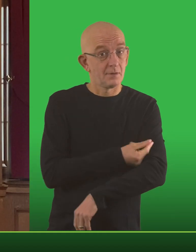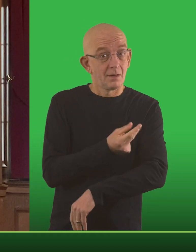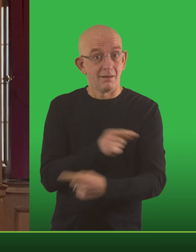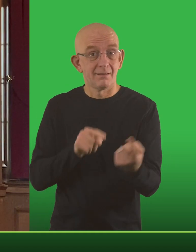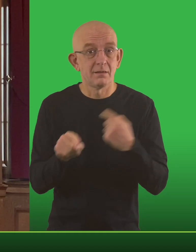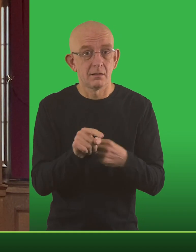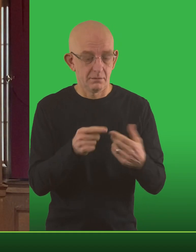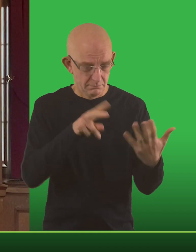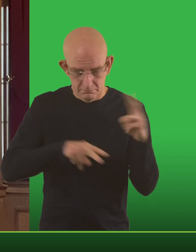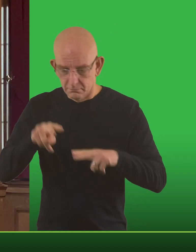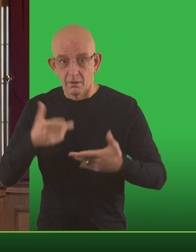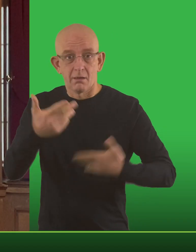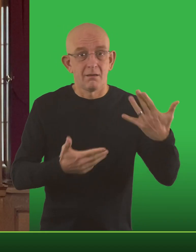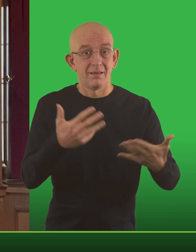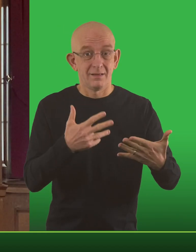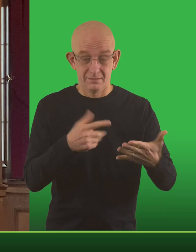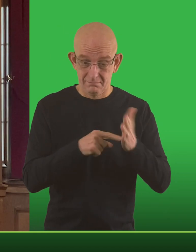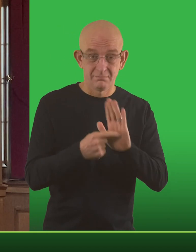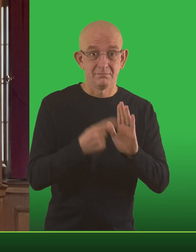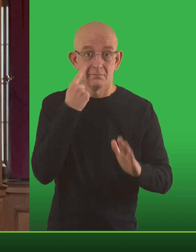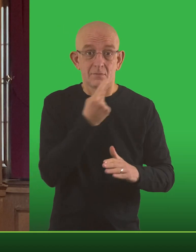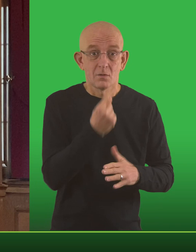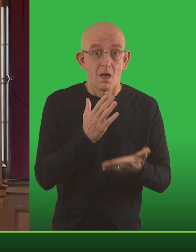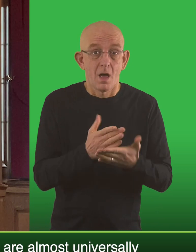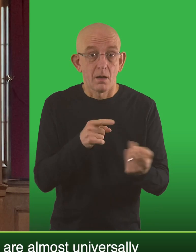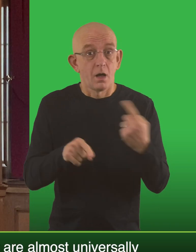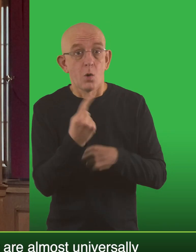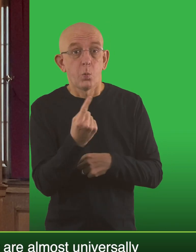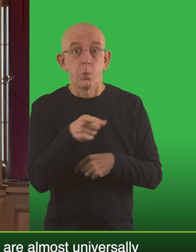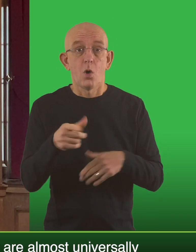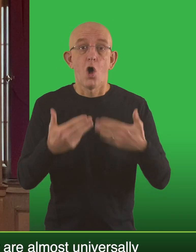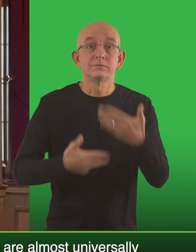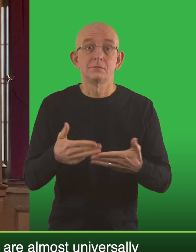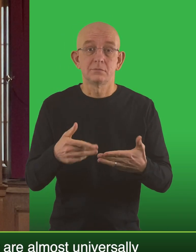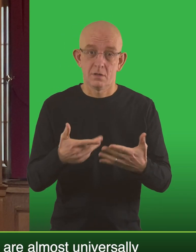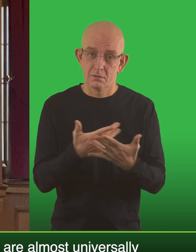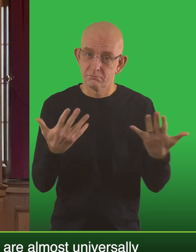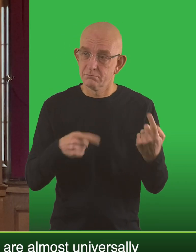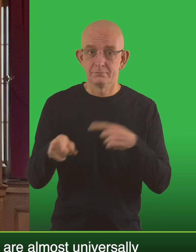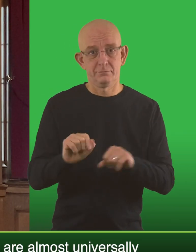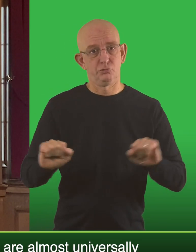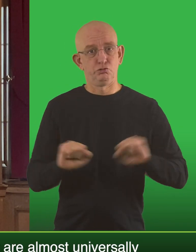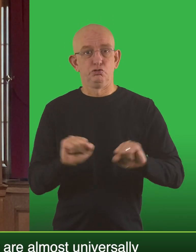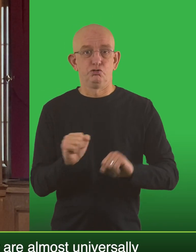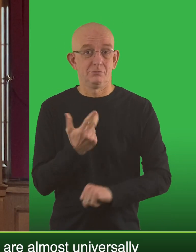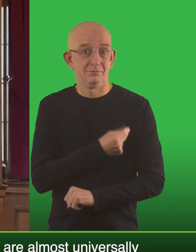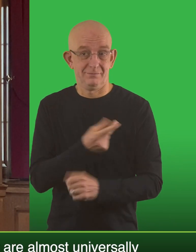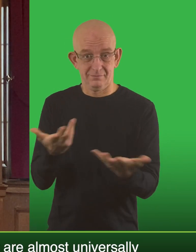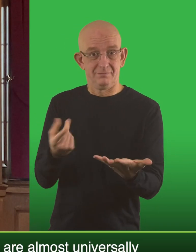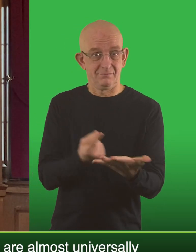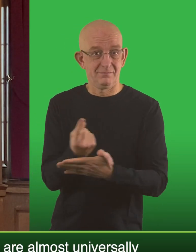On vaccinations particularly, all of the evidence is telling us that those who are in hospital now are almost universally